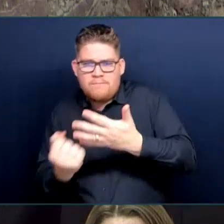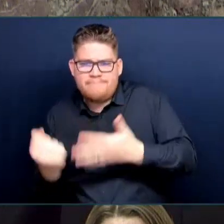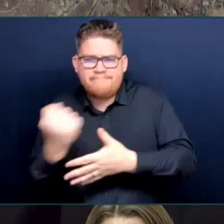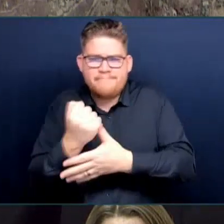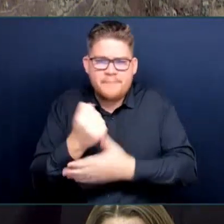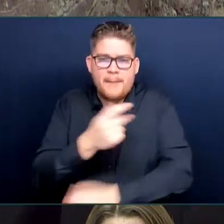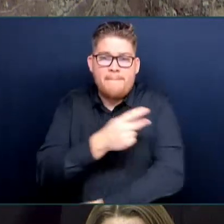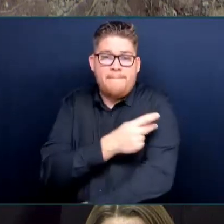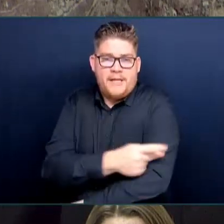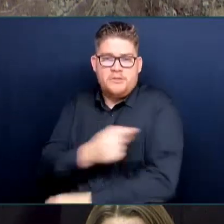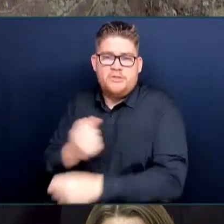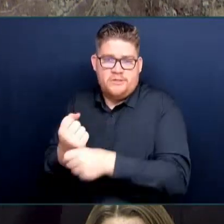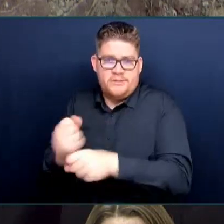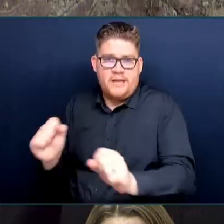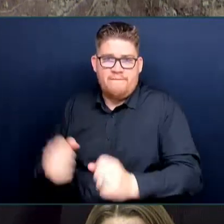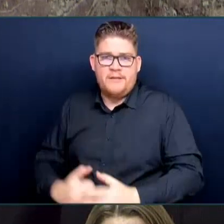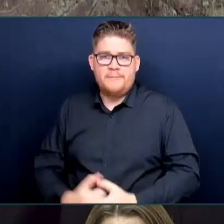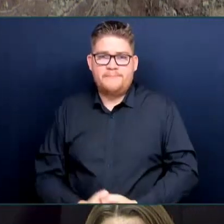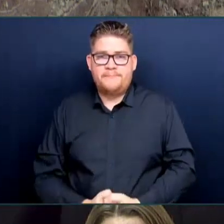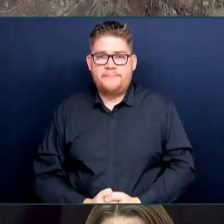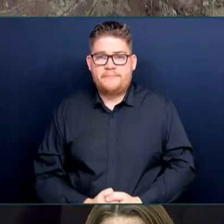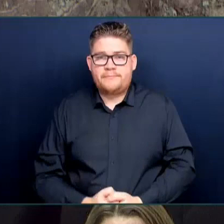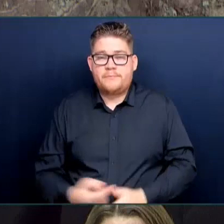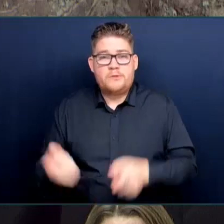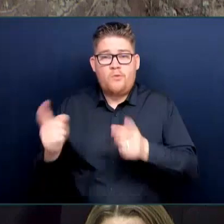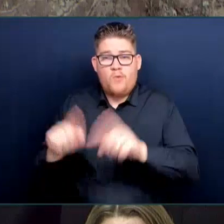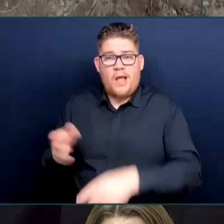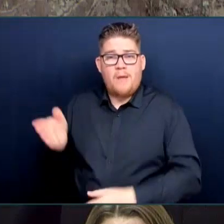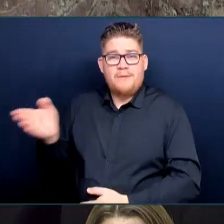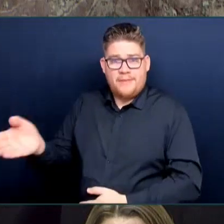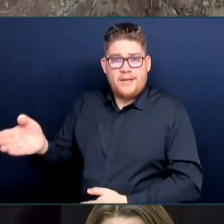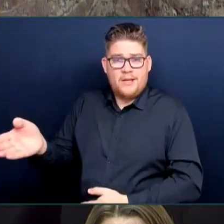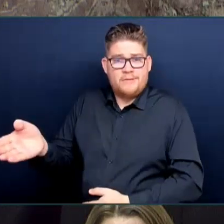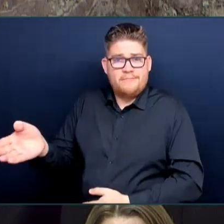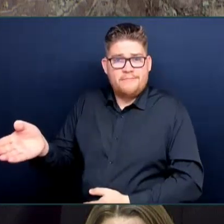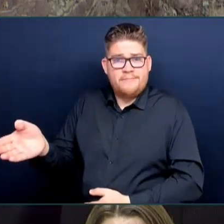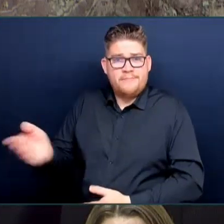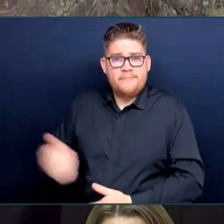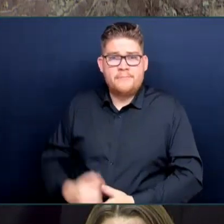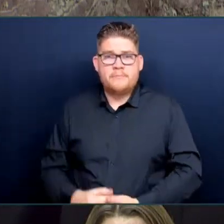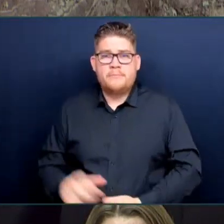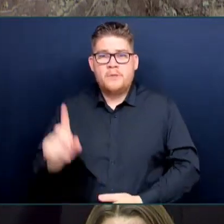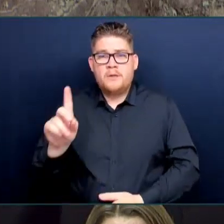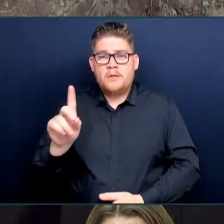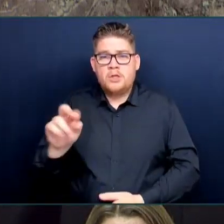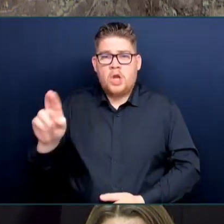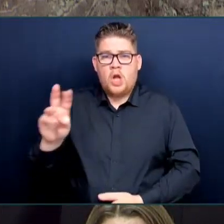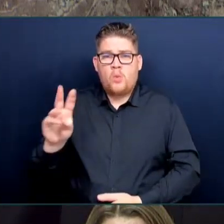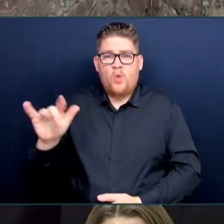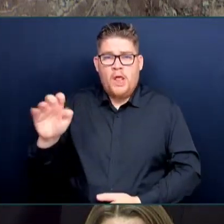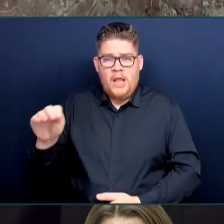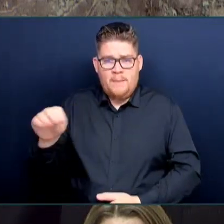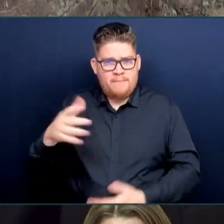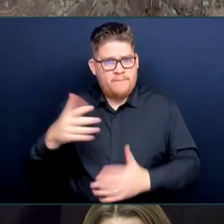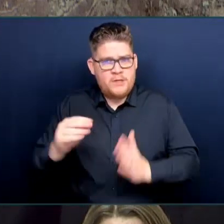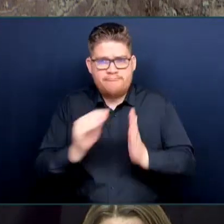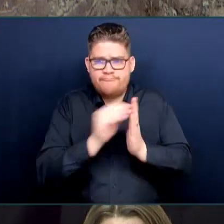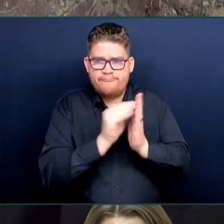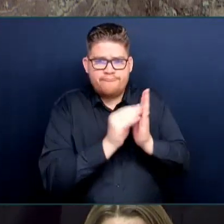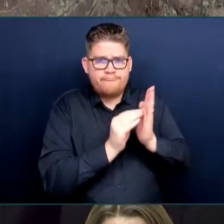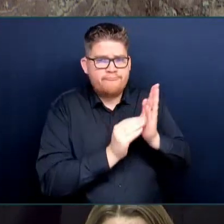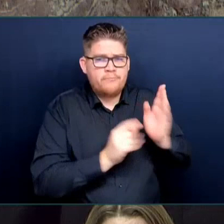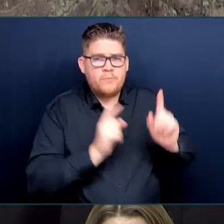Honourable Member to the detailed response that Dr. Williams has put in place. What happened in this case has nothing to